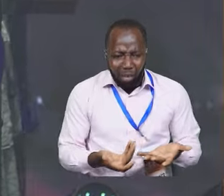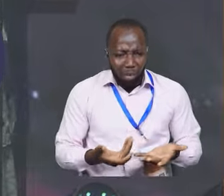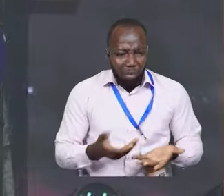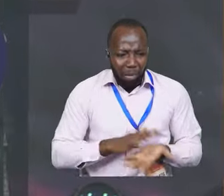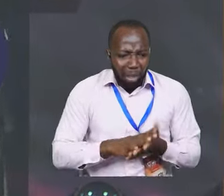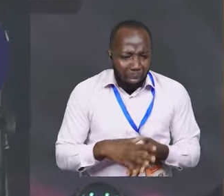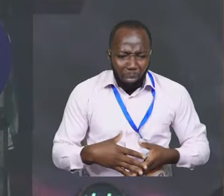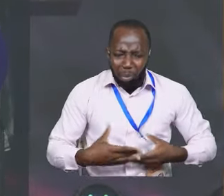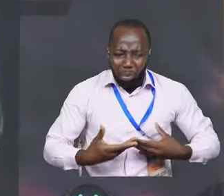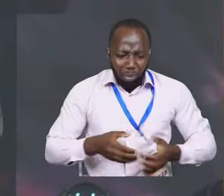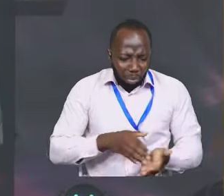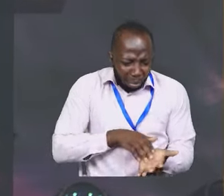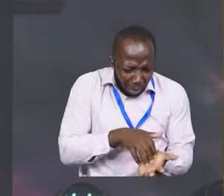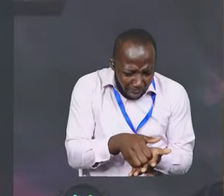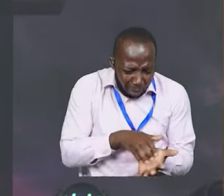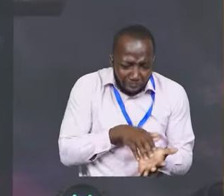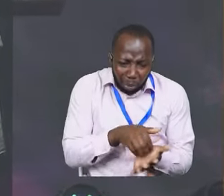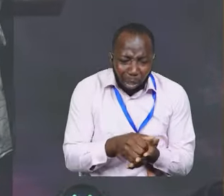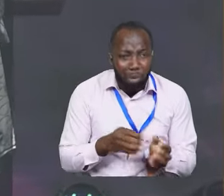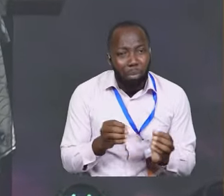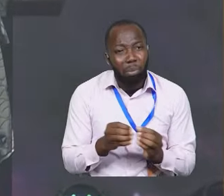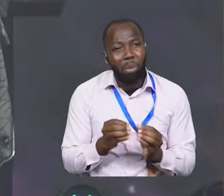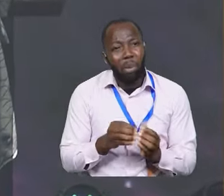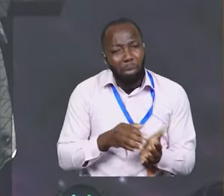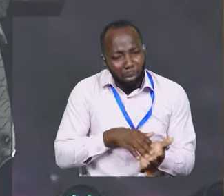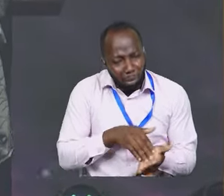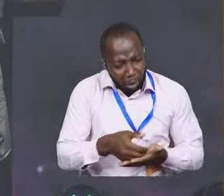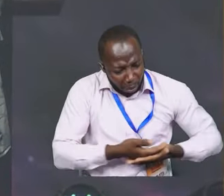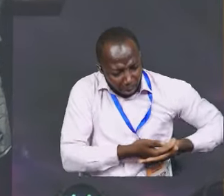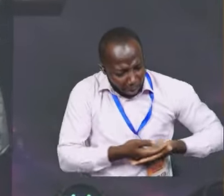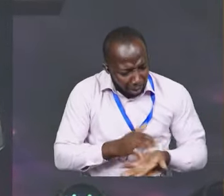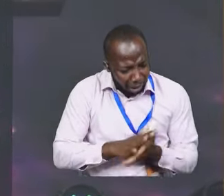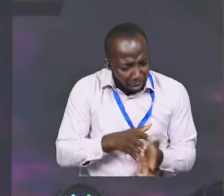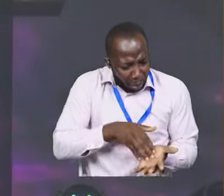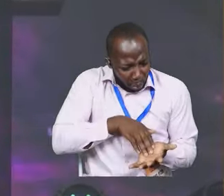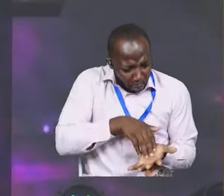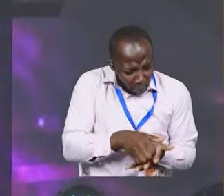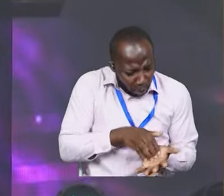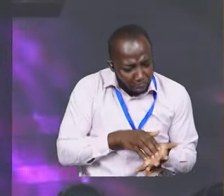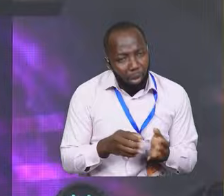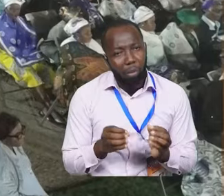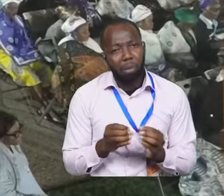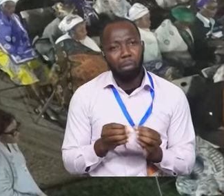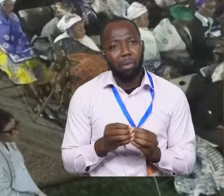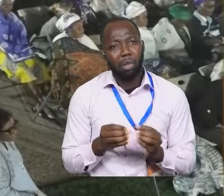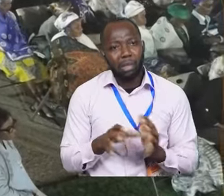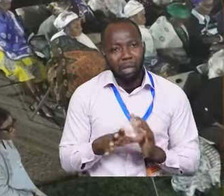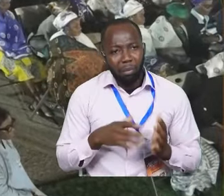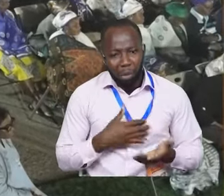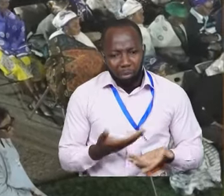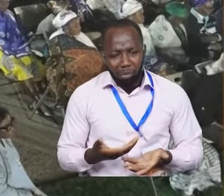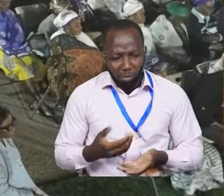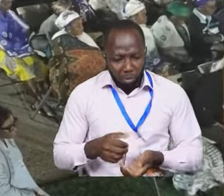Within 5 minutes, that baby's body was pale like a paper.